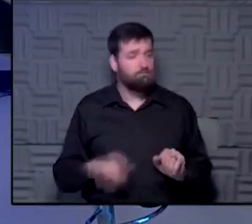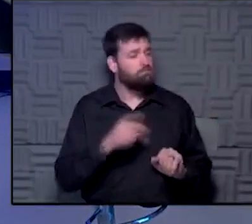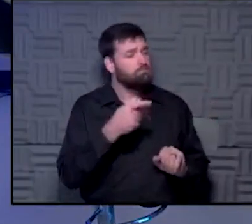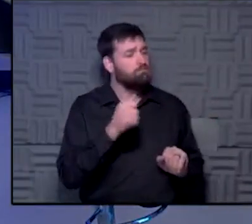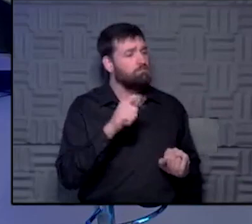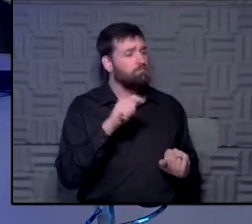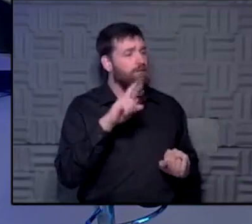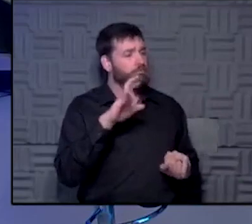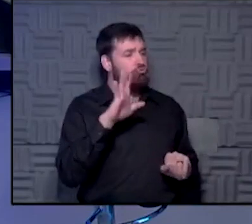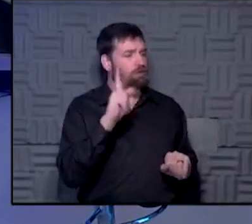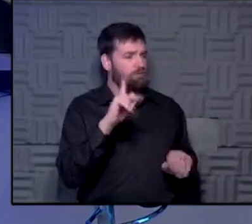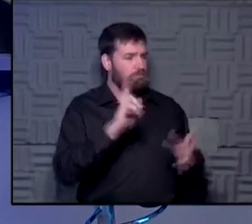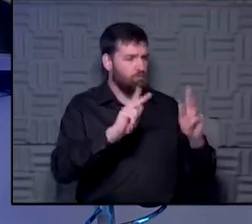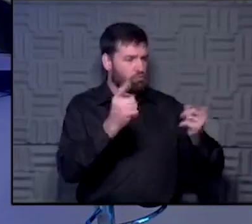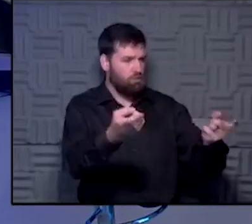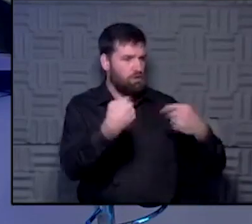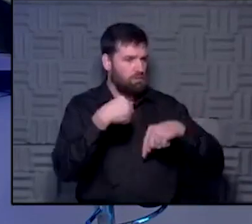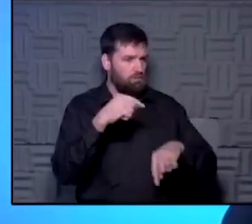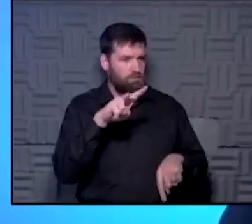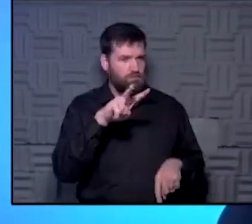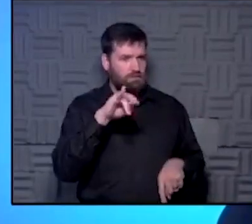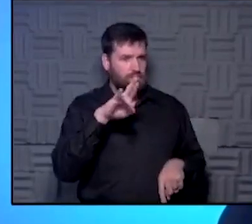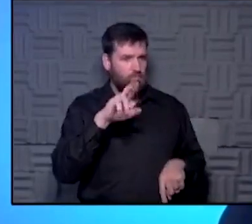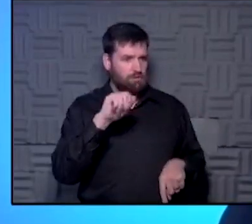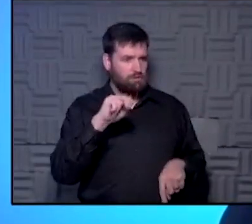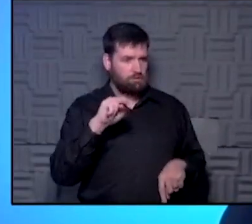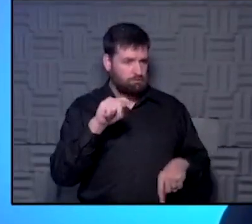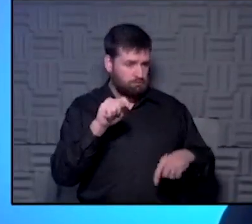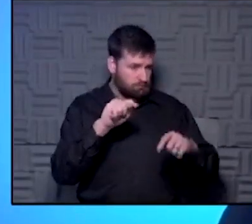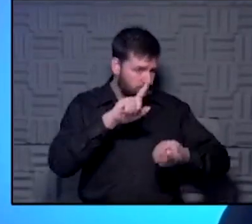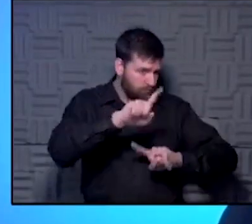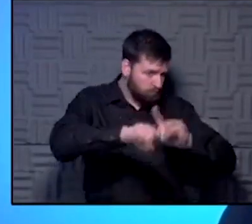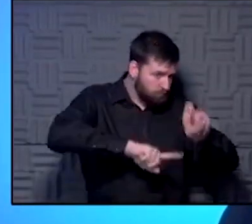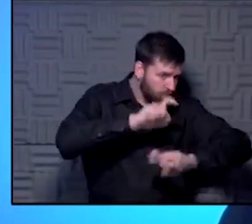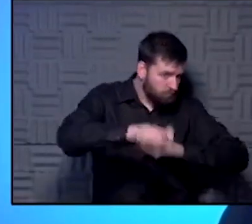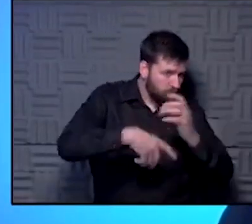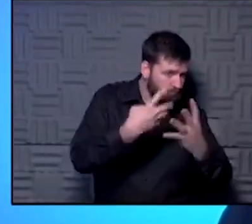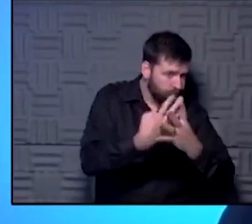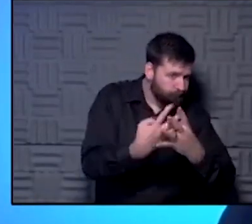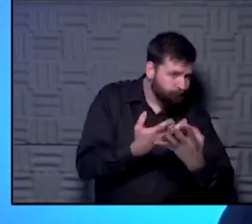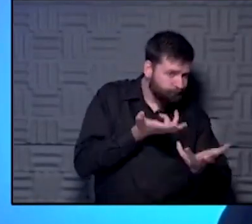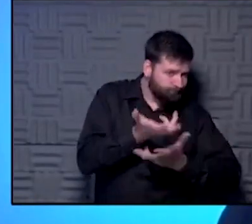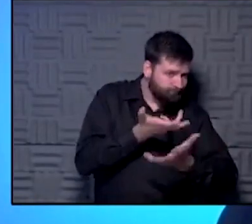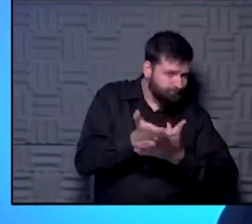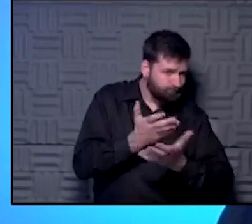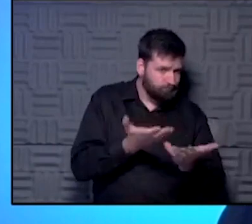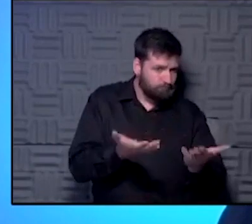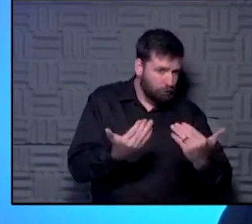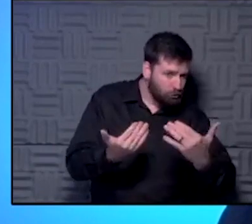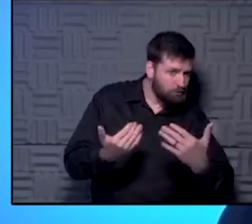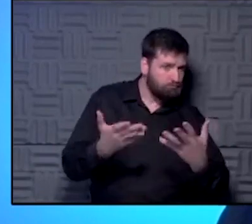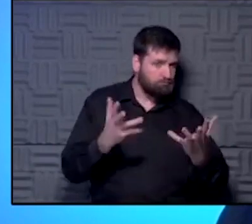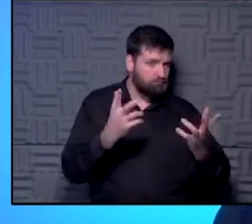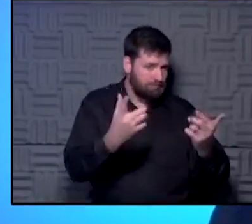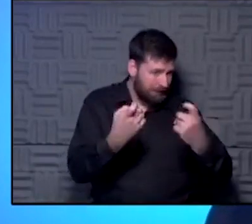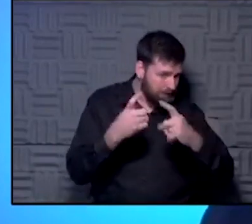that come to Vibrant for Health, do you screen them with questions and conversationally and try to encourage them to